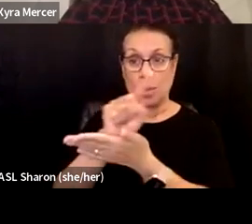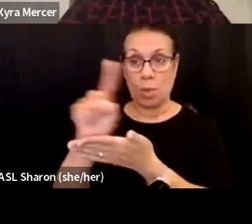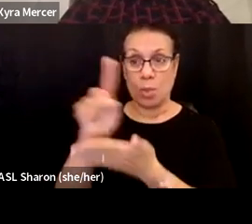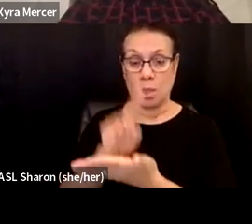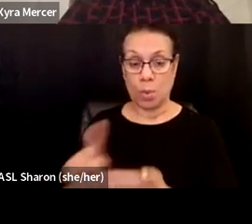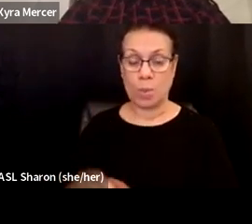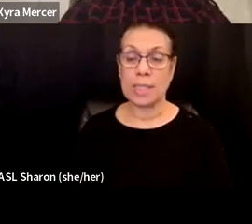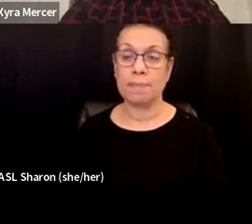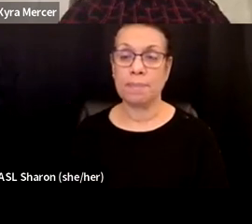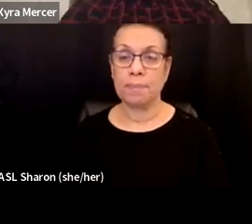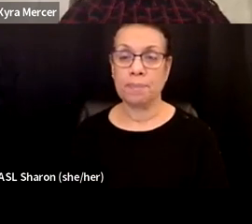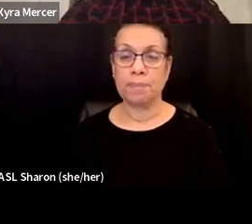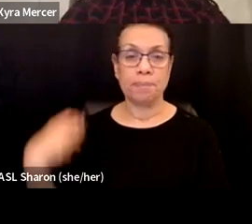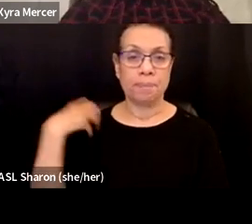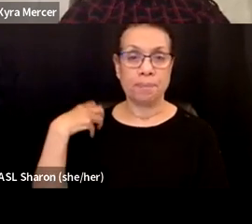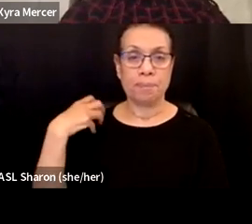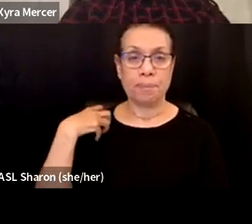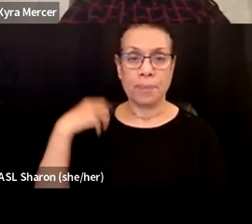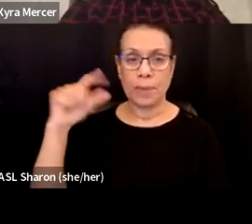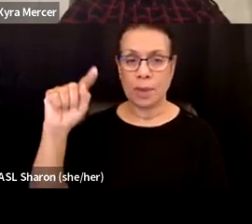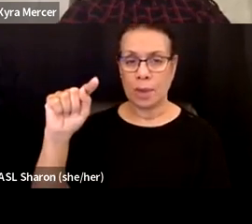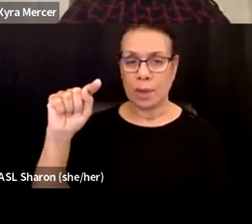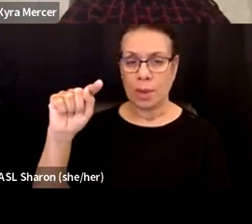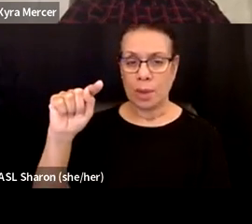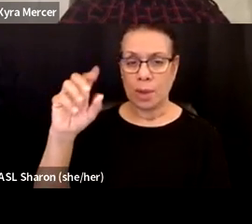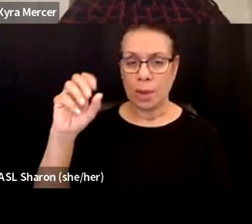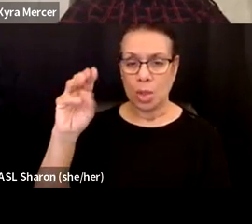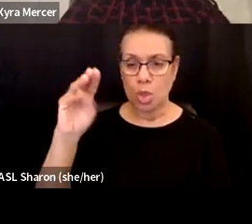i think tommy is trying to come on